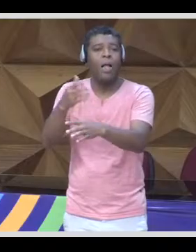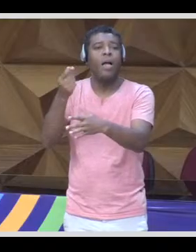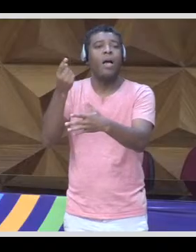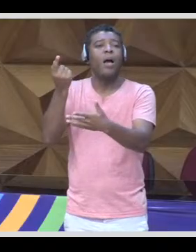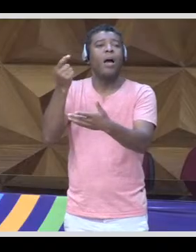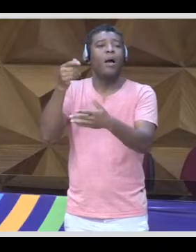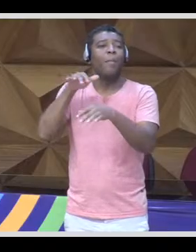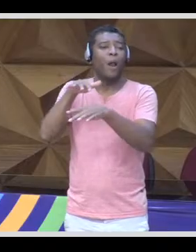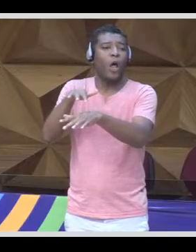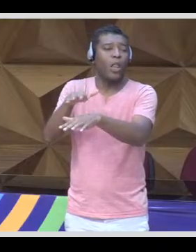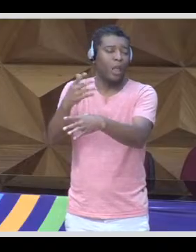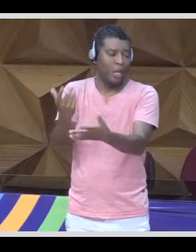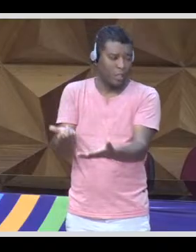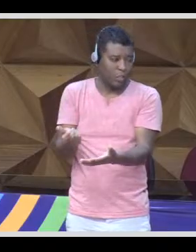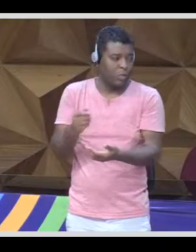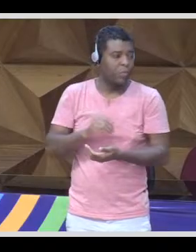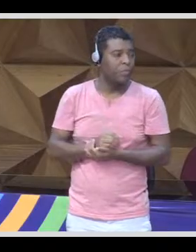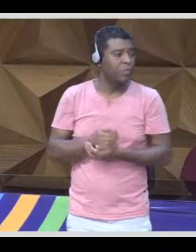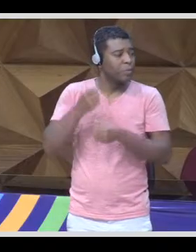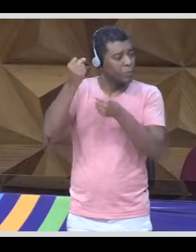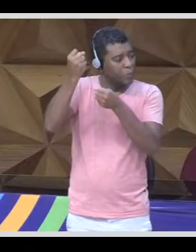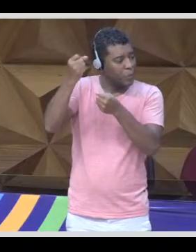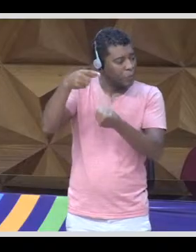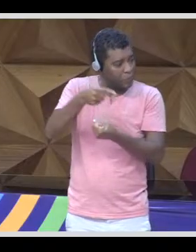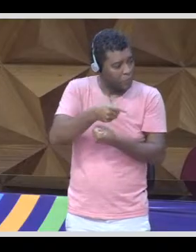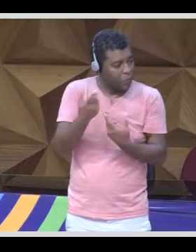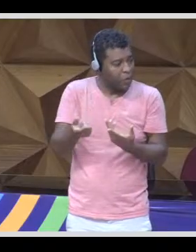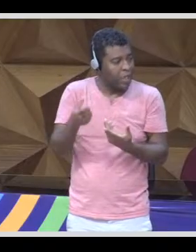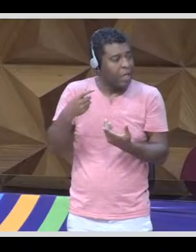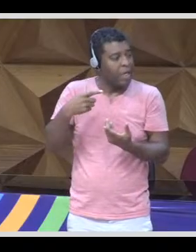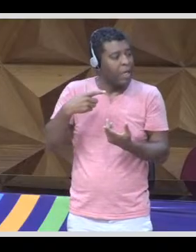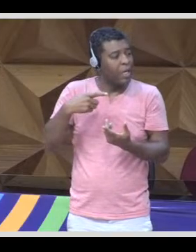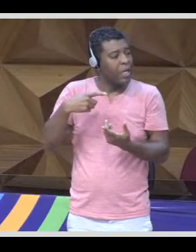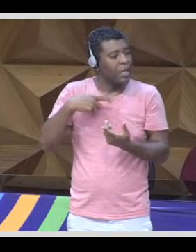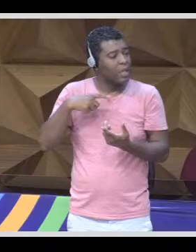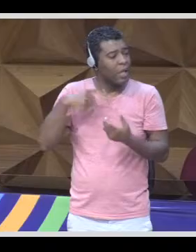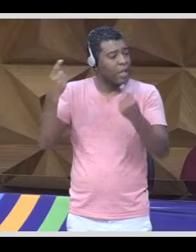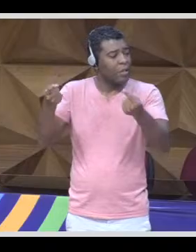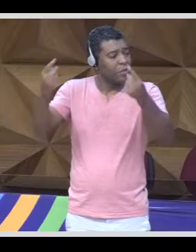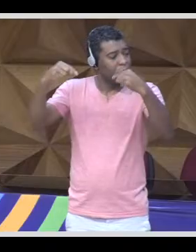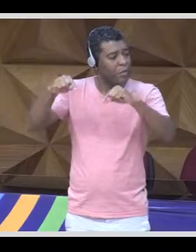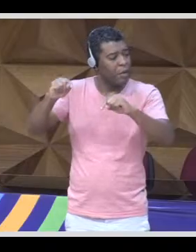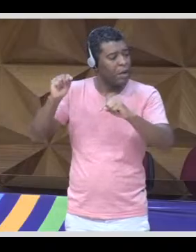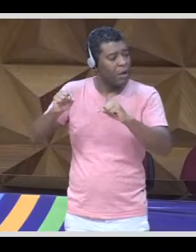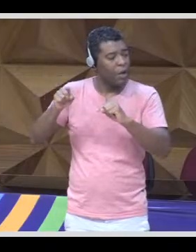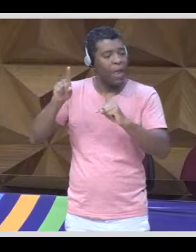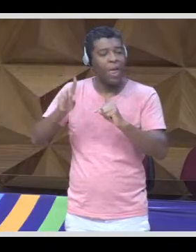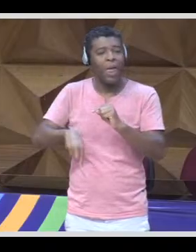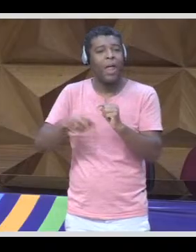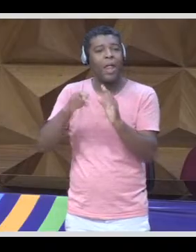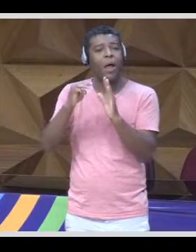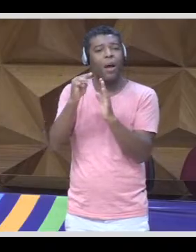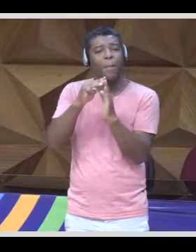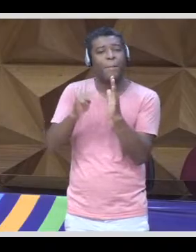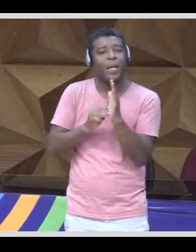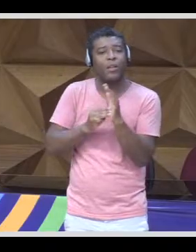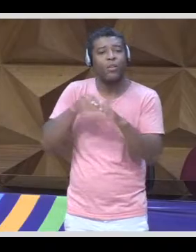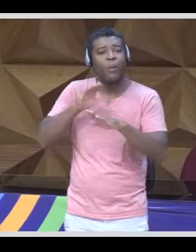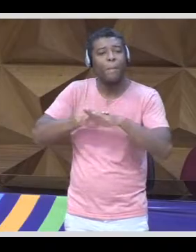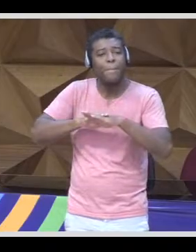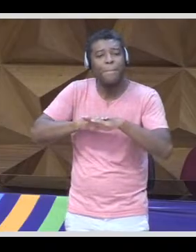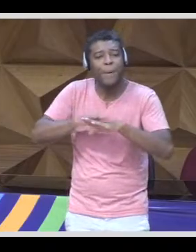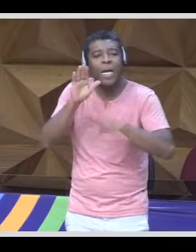backbone, and I had the more restrictive backbone method, which is disparate filter plus neighborhood overlap,